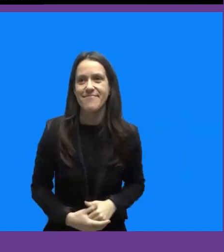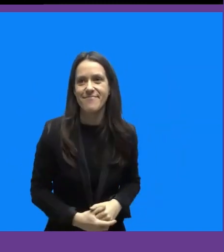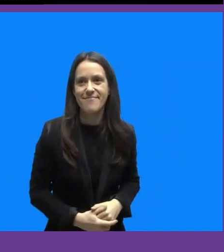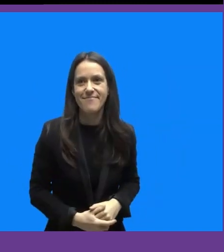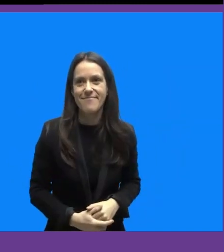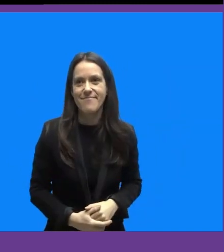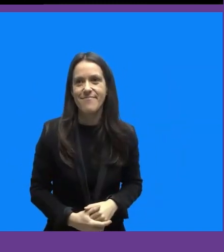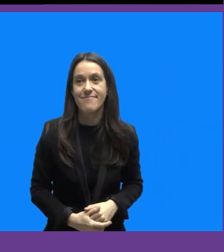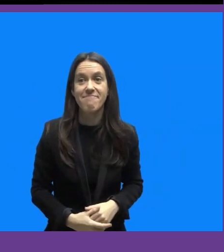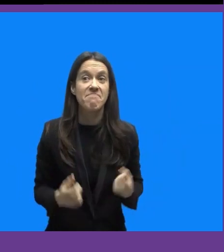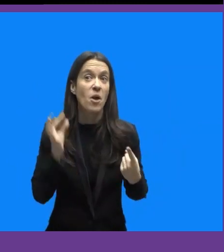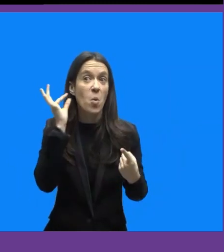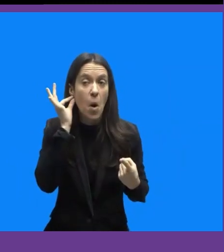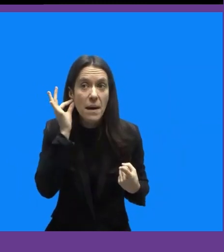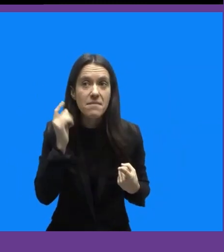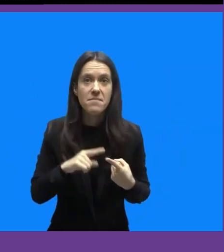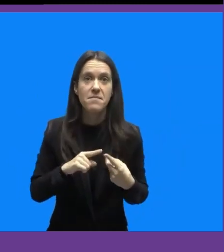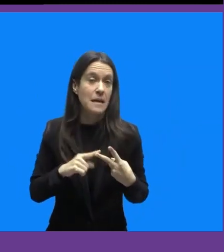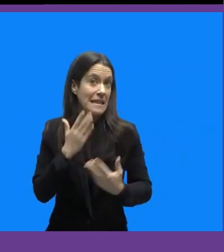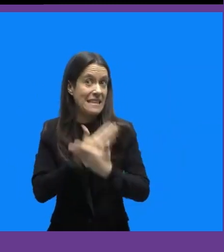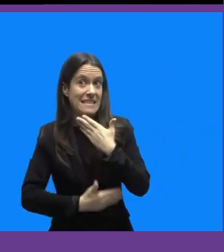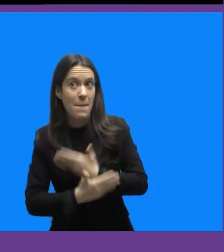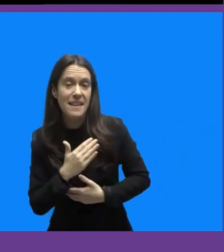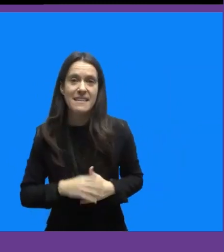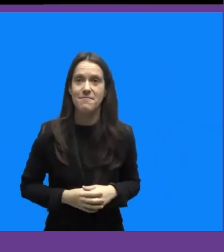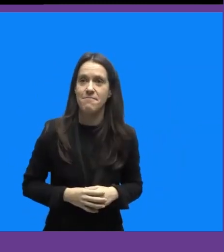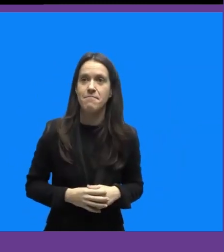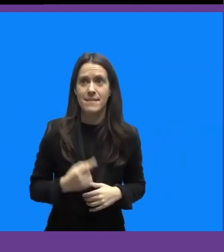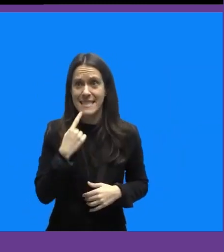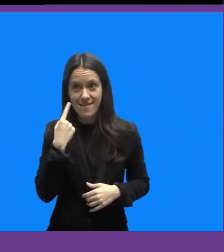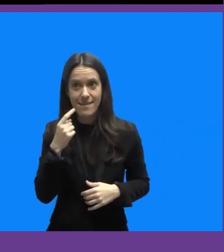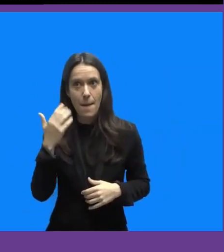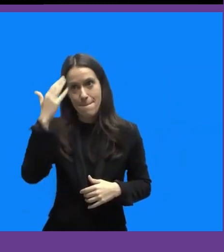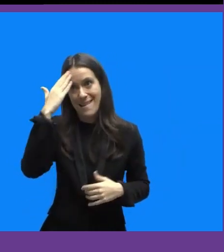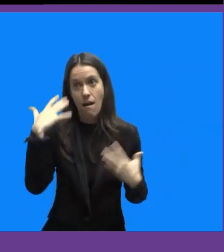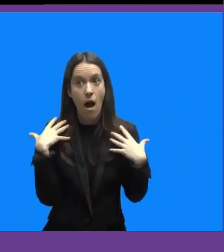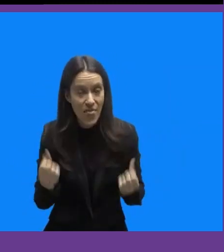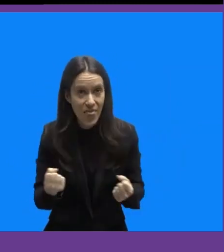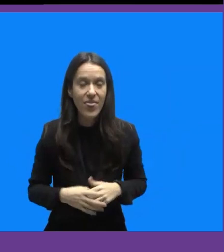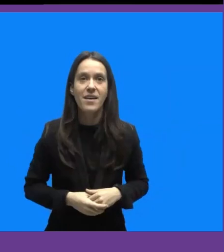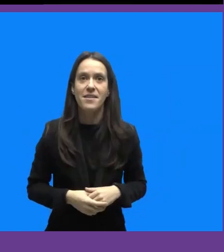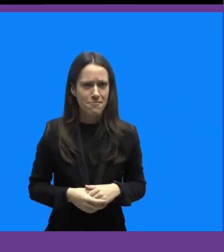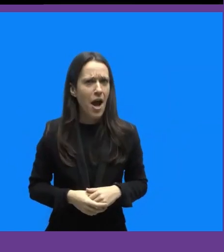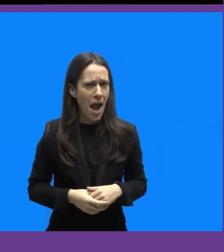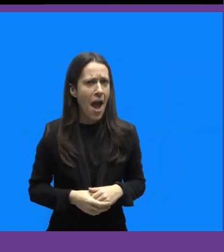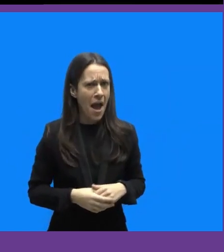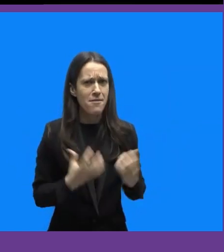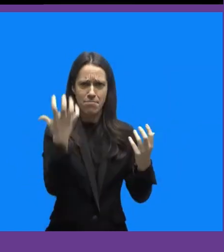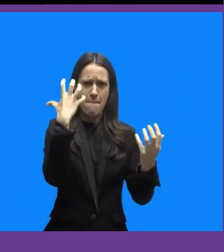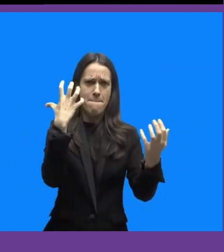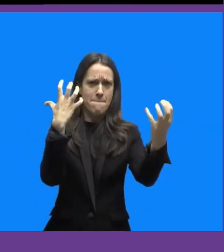women was a key term. You see mental health, again, being very prominent.